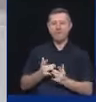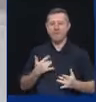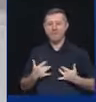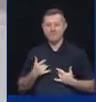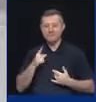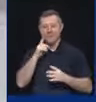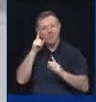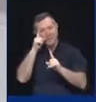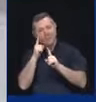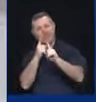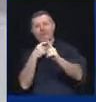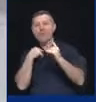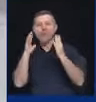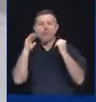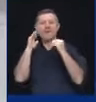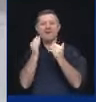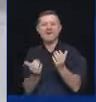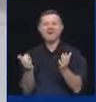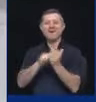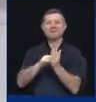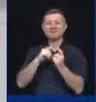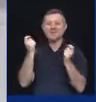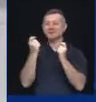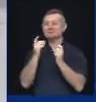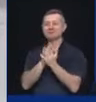of resilience and a source of joy.